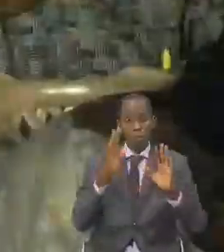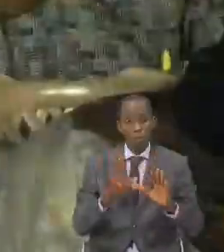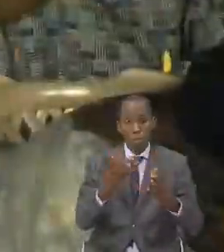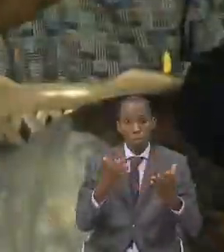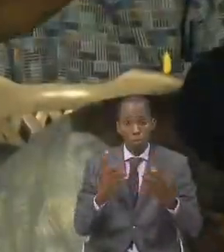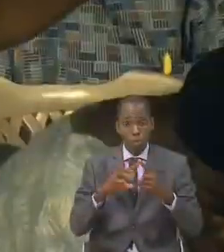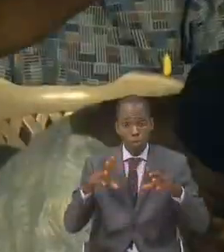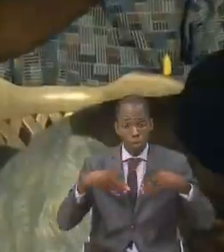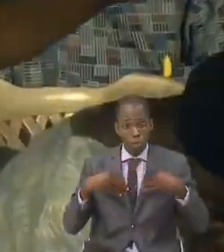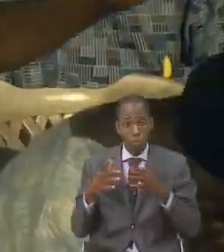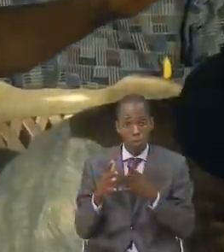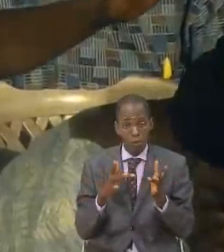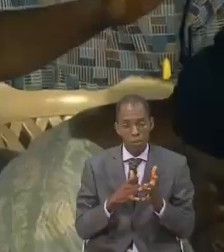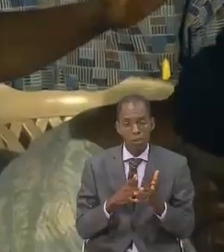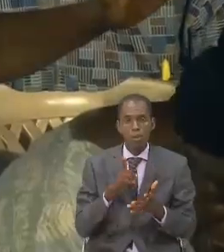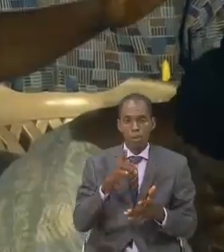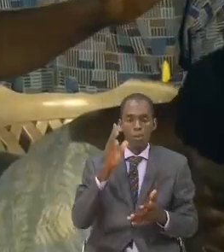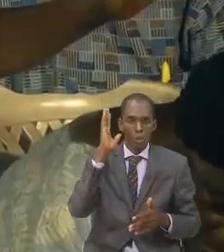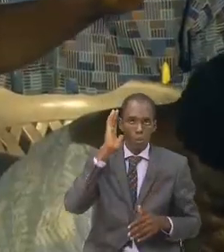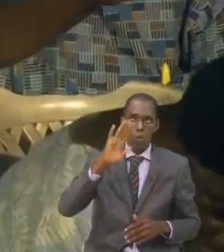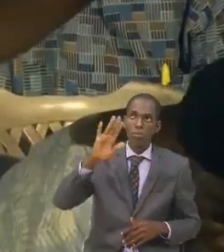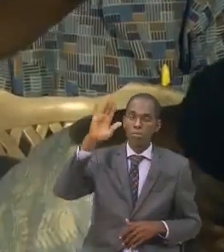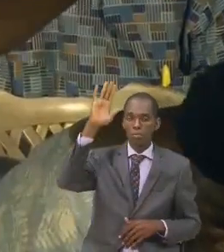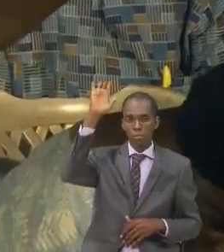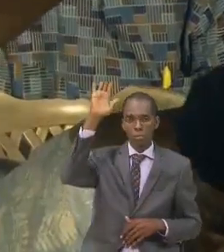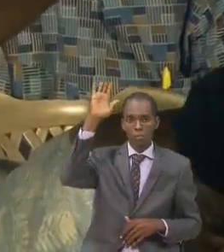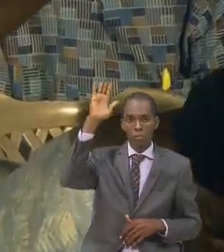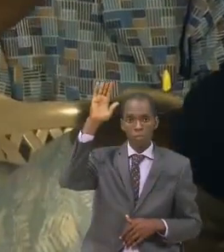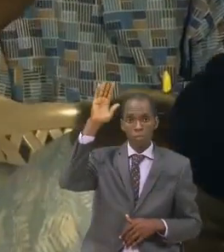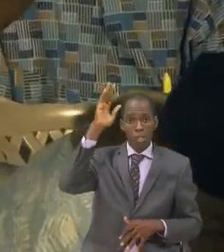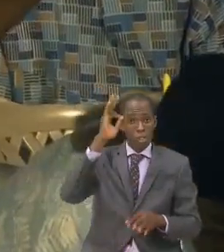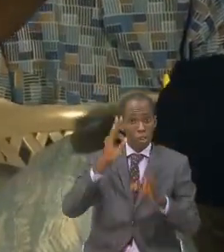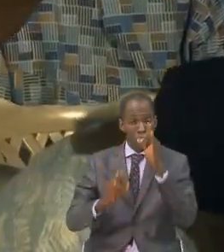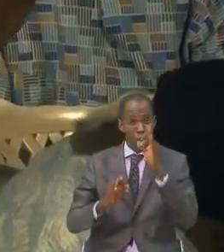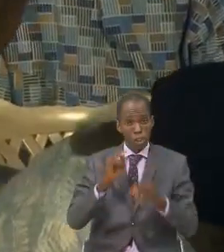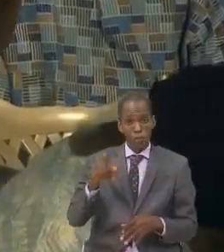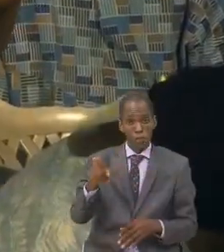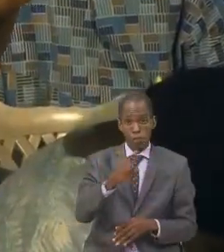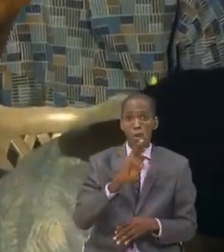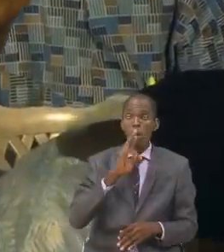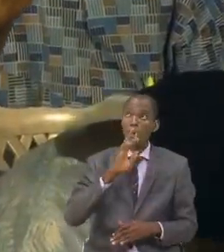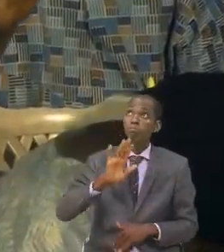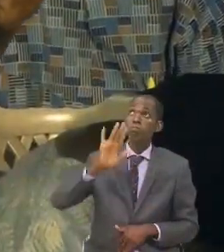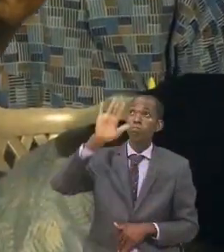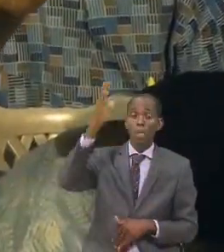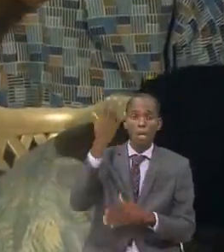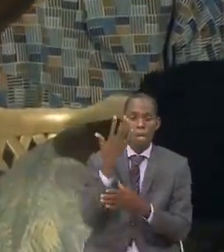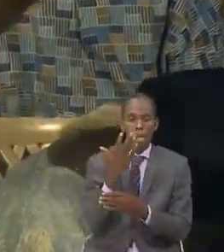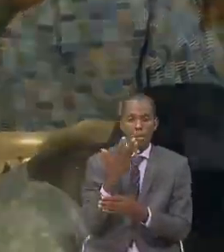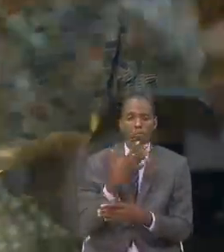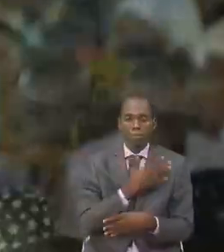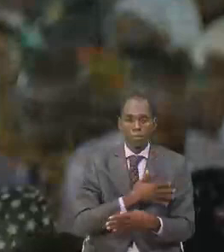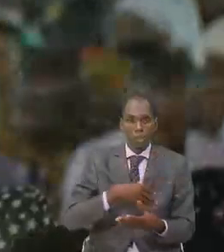Raise up that hand. If you're raising up your hand, you will rise up. Stand up on your